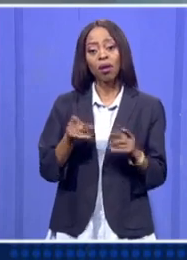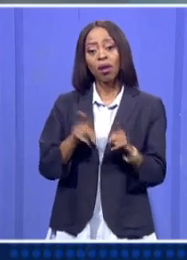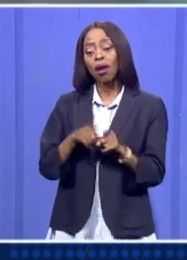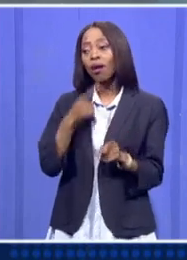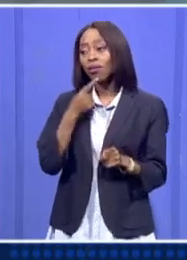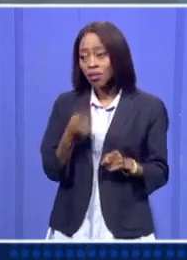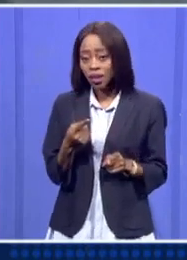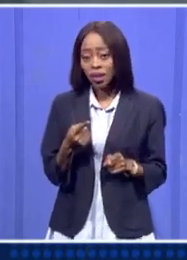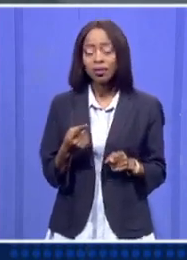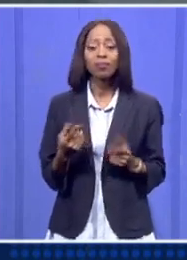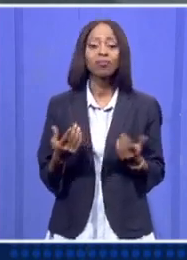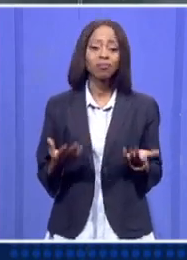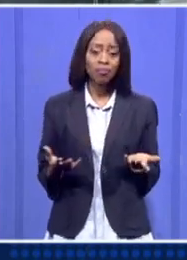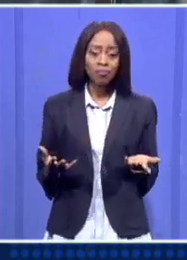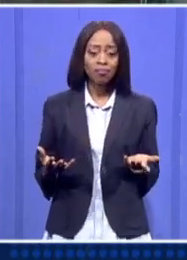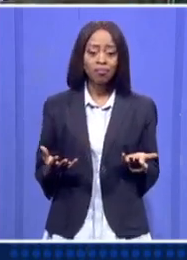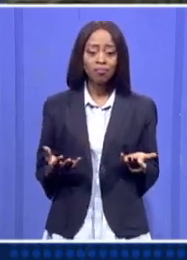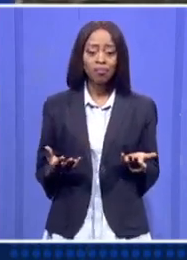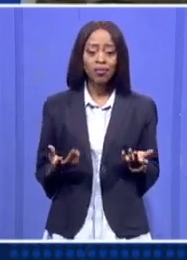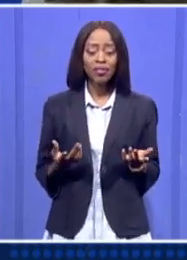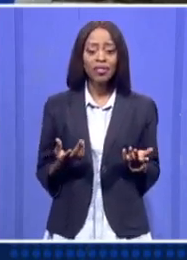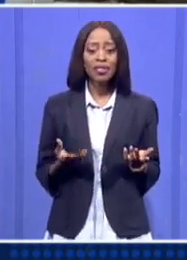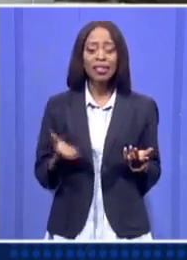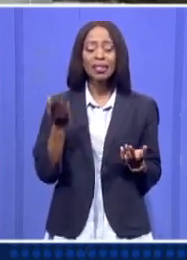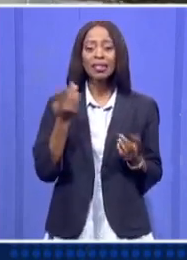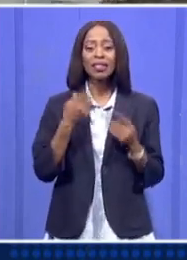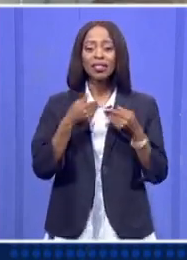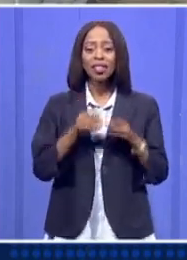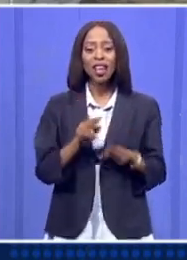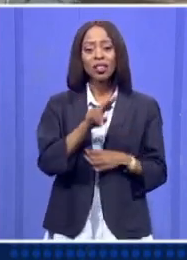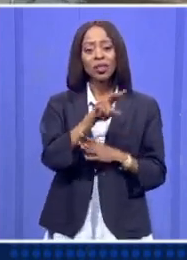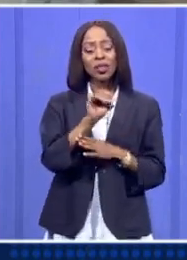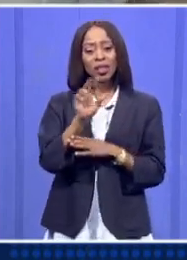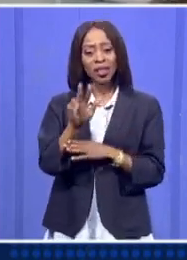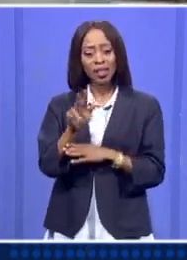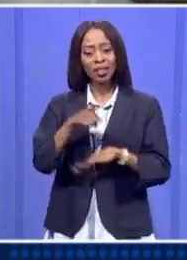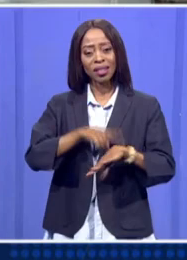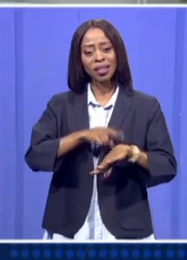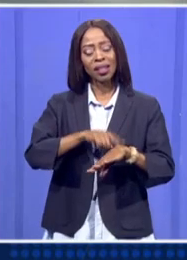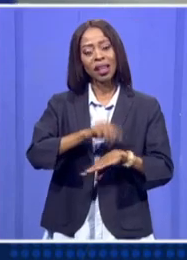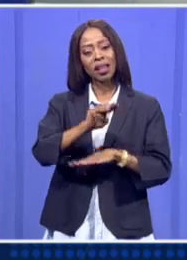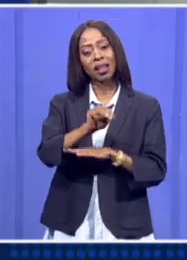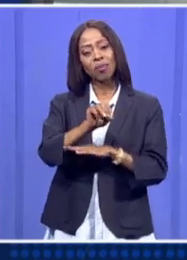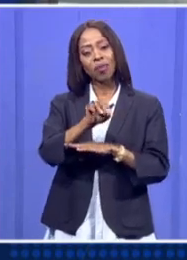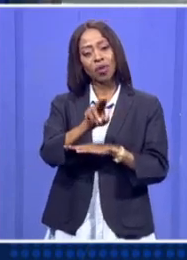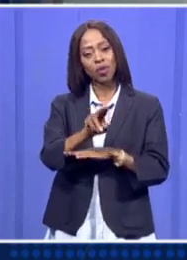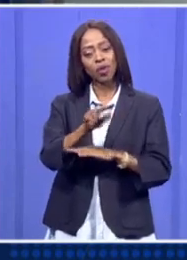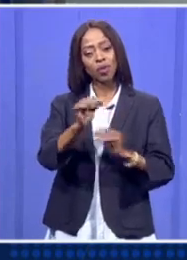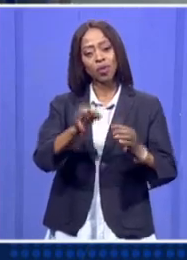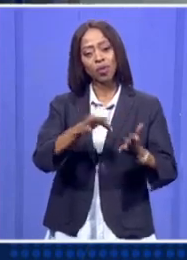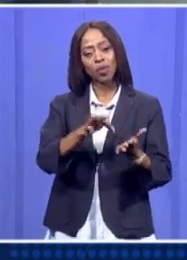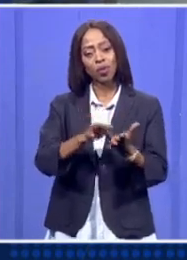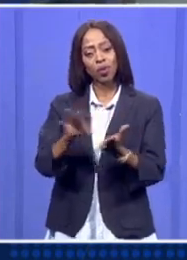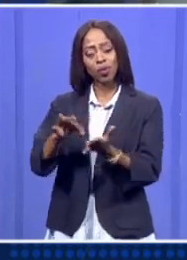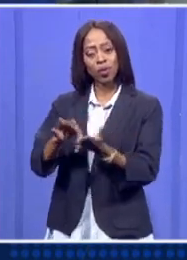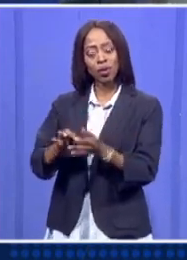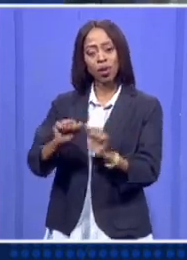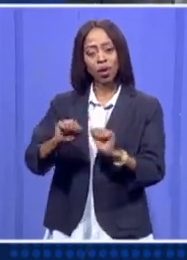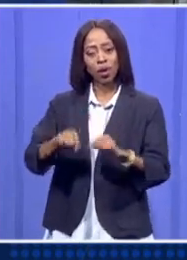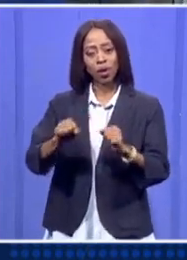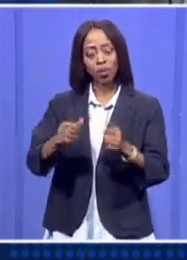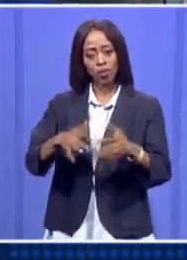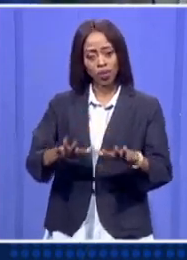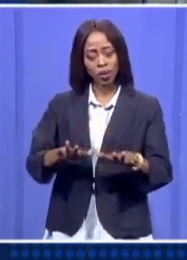said, dates as far as 2008, when they had the memorandum of understanding between the Science and Innovation Department.